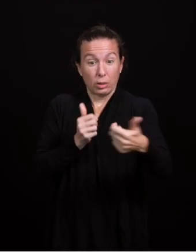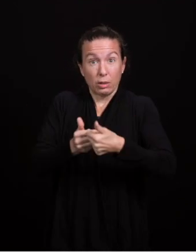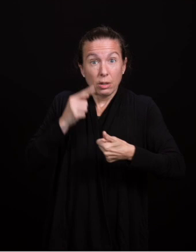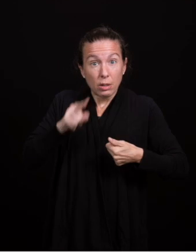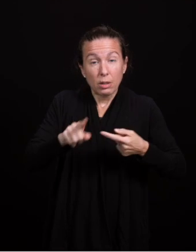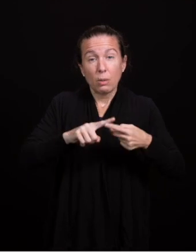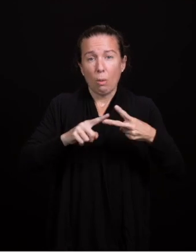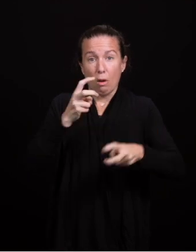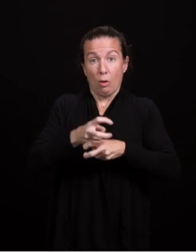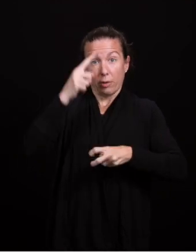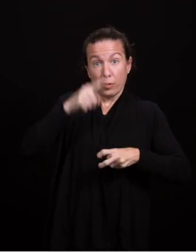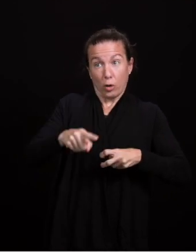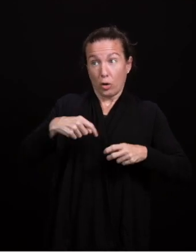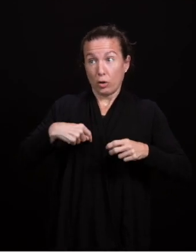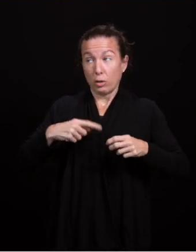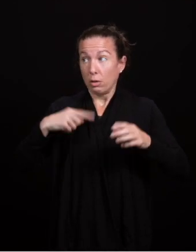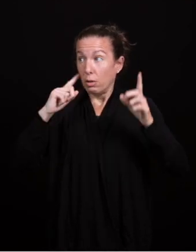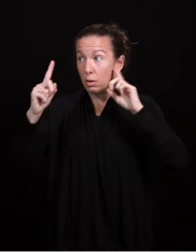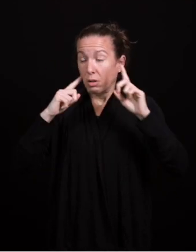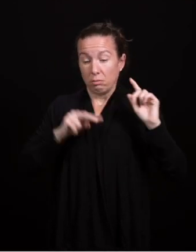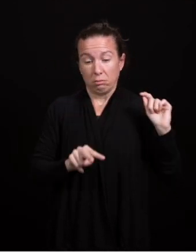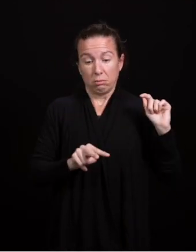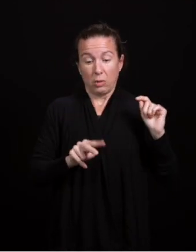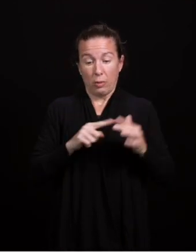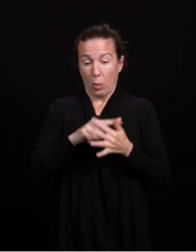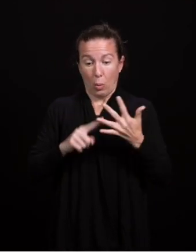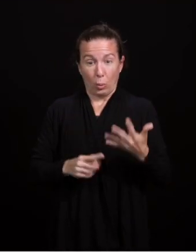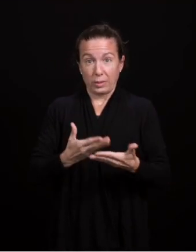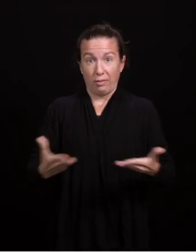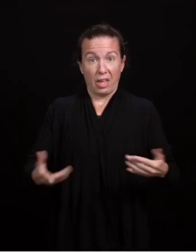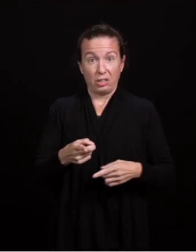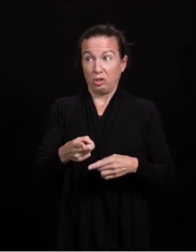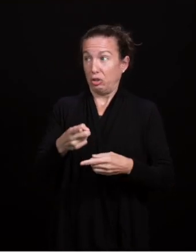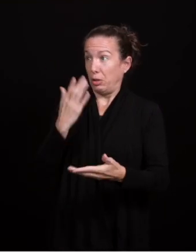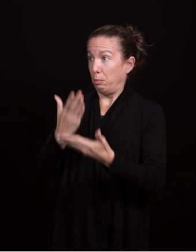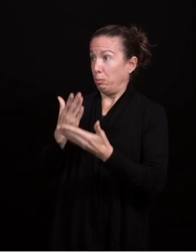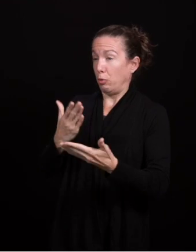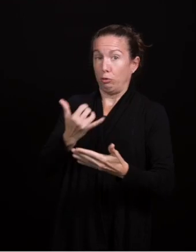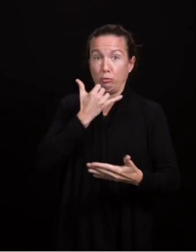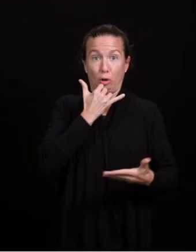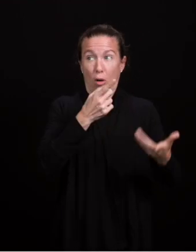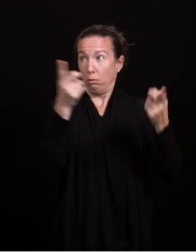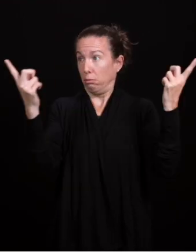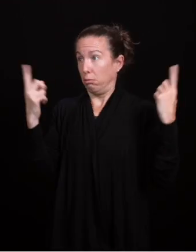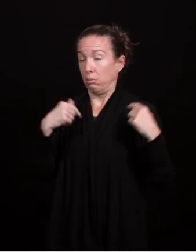her. A lot of those things she's proven everybody wrong. Her ability to take